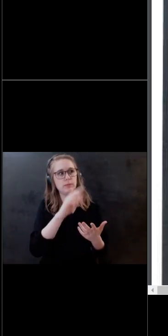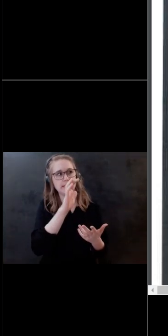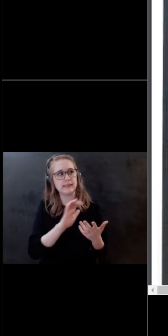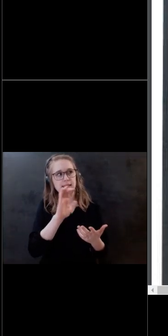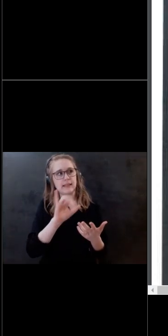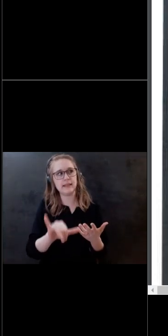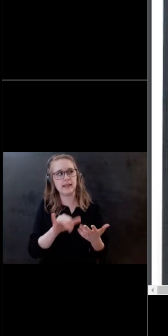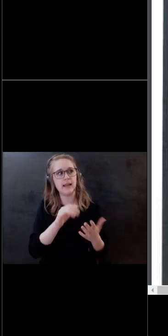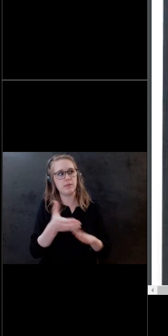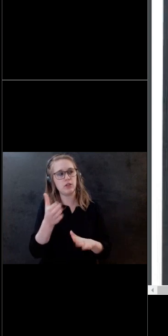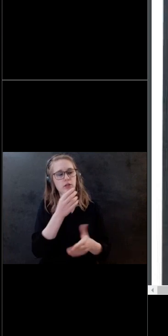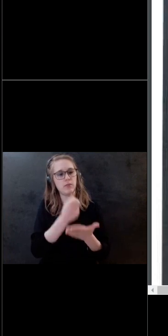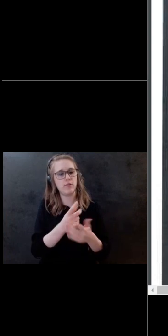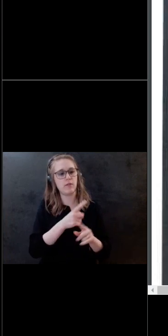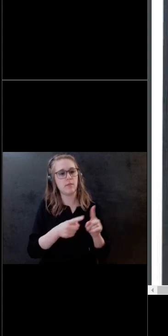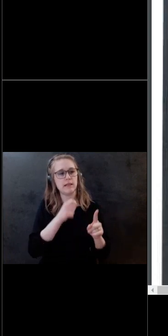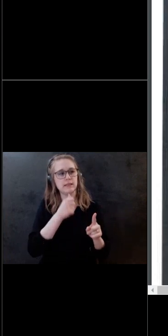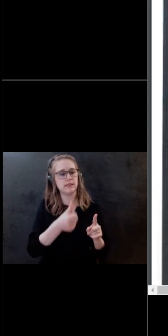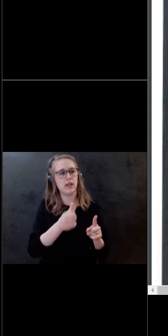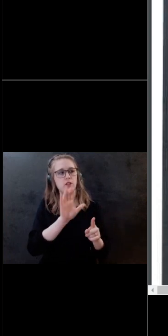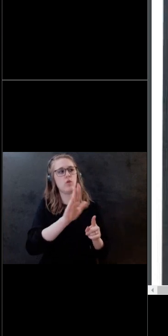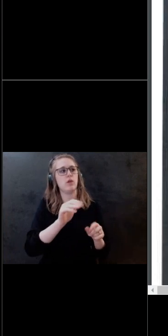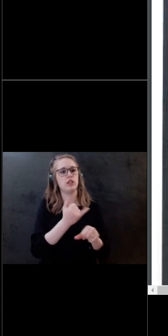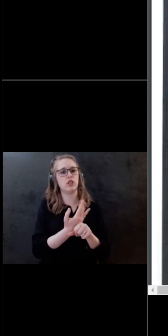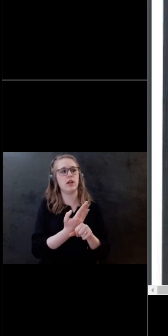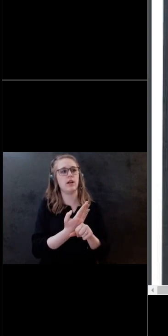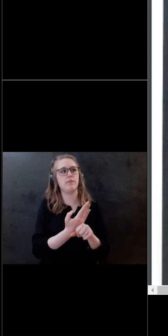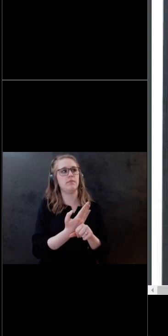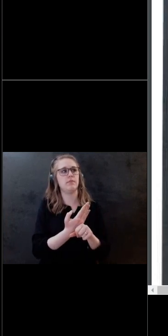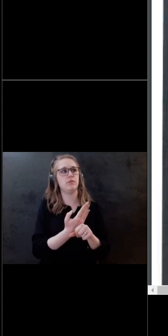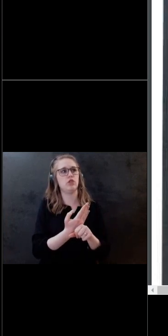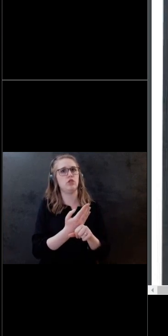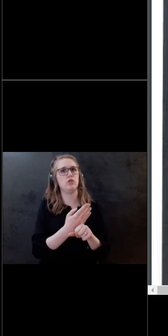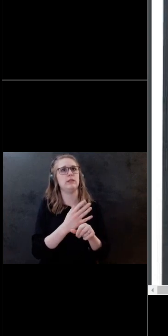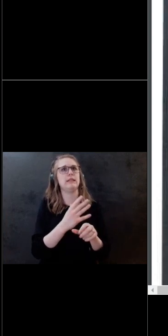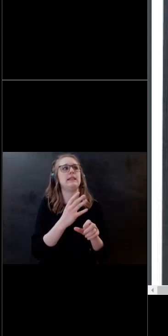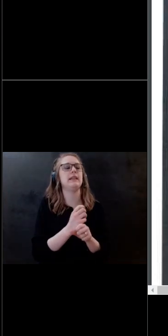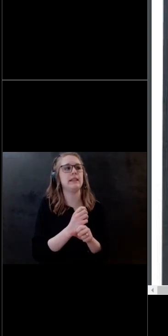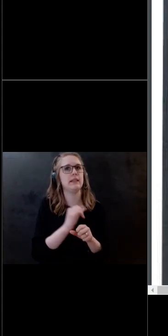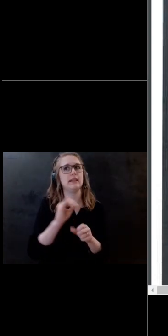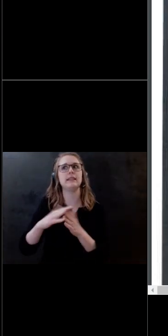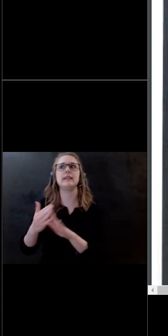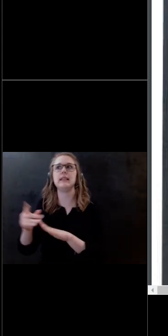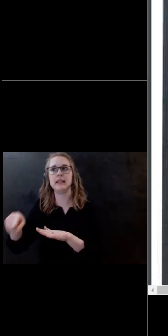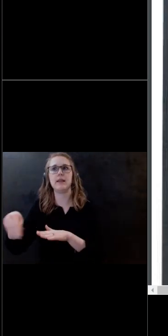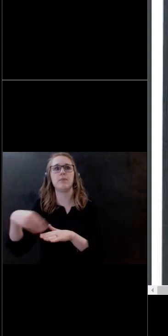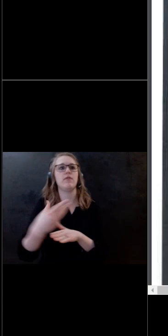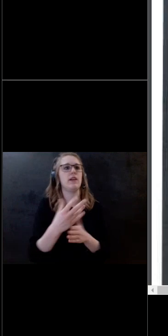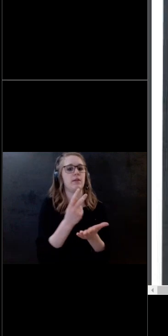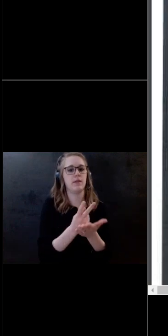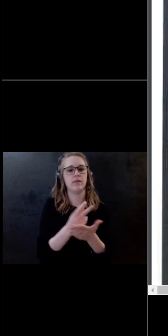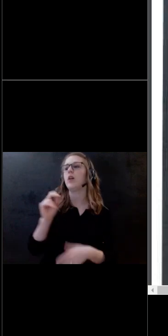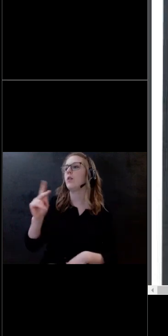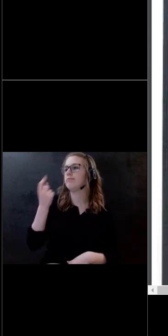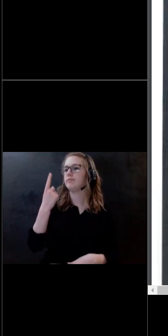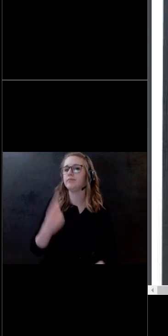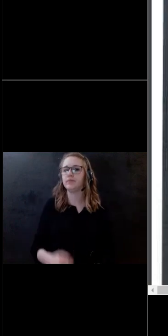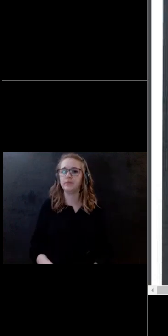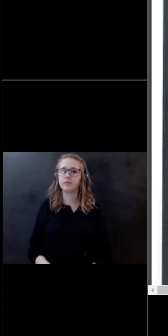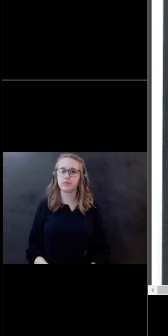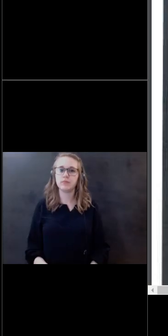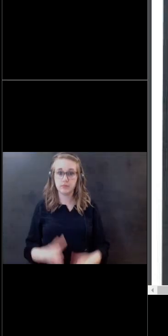but obviously it would not be your job to get it to issue the approval, right? That would be the city's job. Okay, fine. That I understand. Okay. Okay.